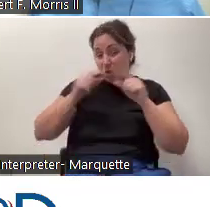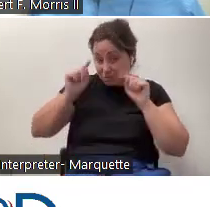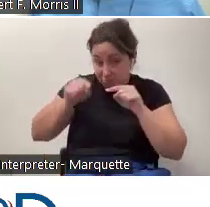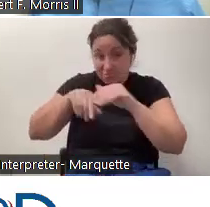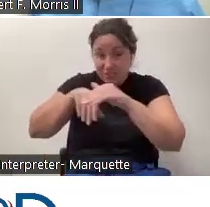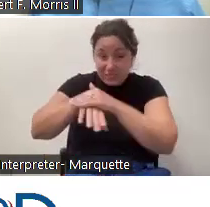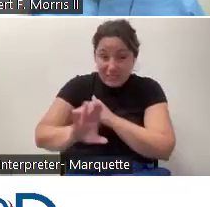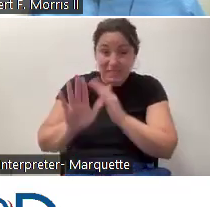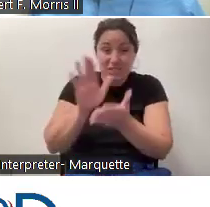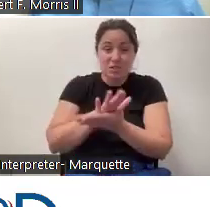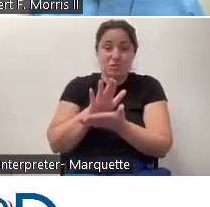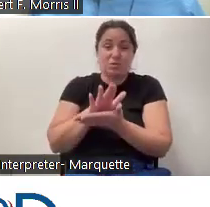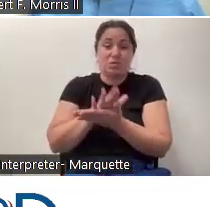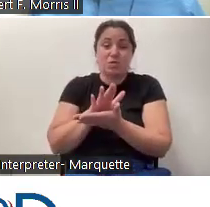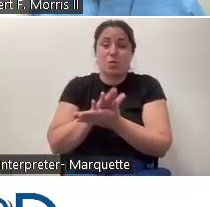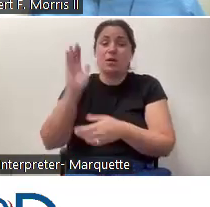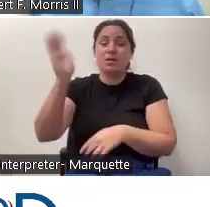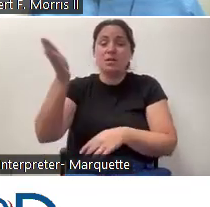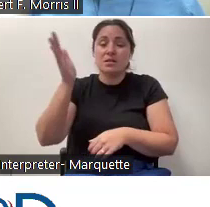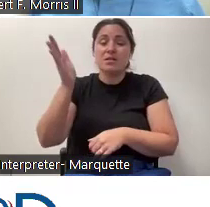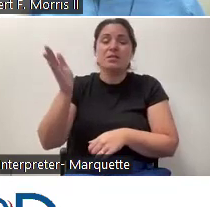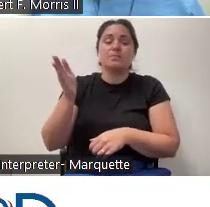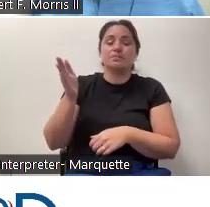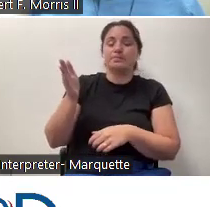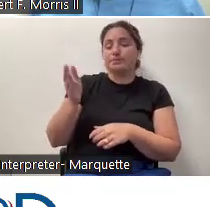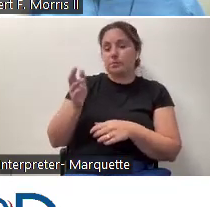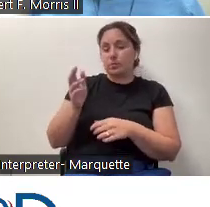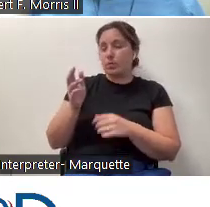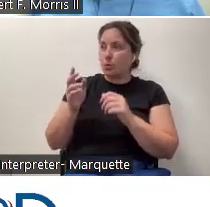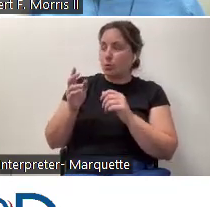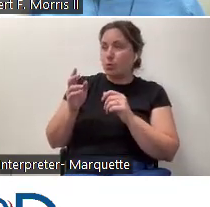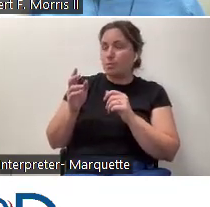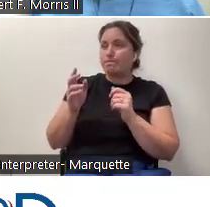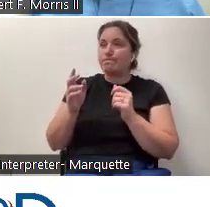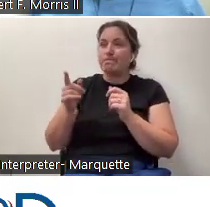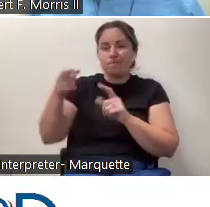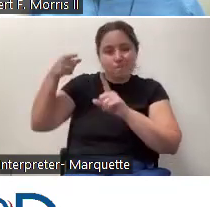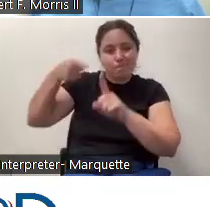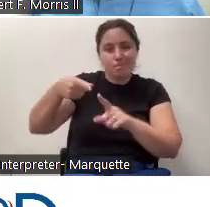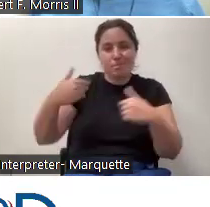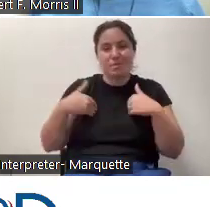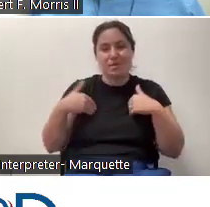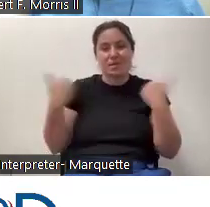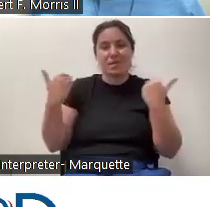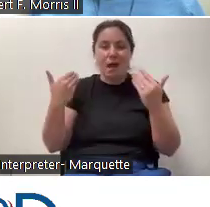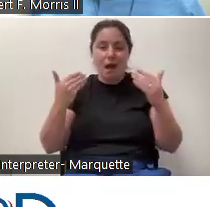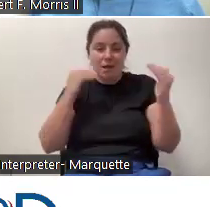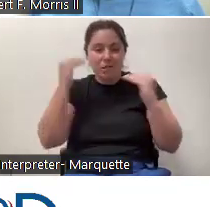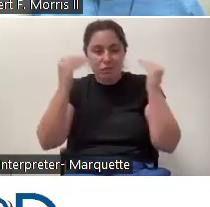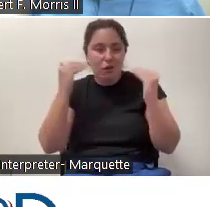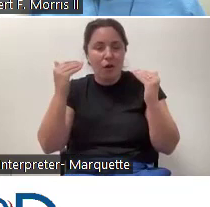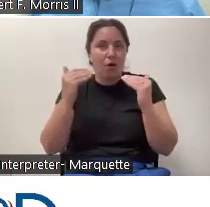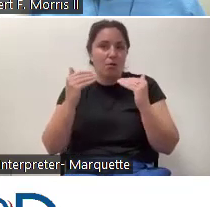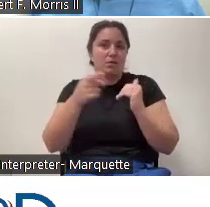some of our workshops that are maybe more geared towards those young adults about, how